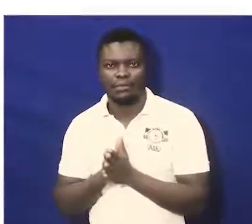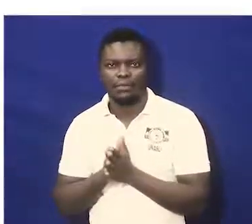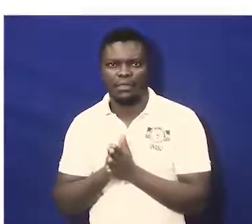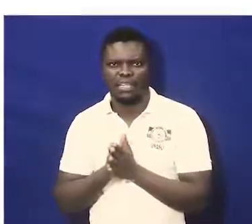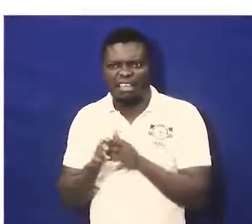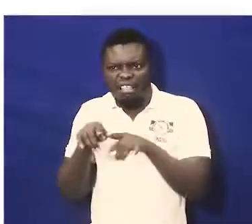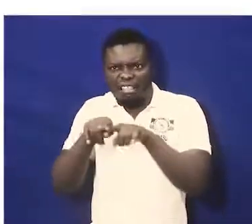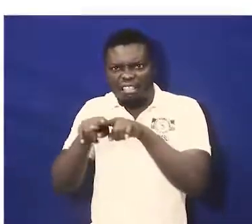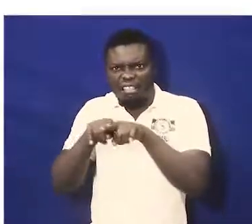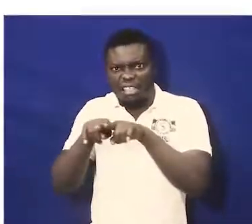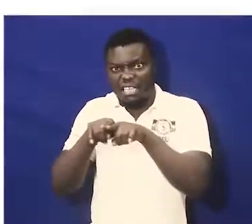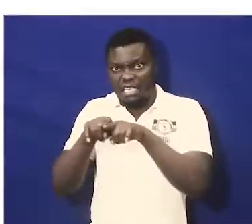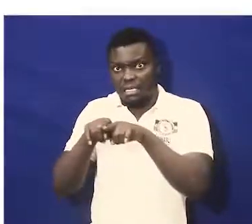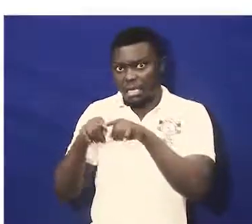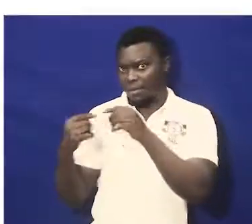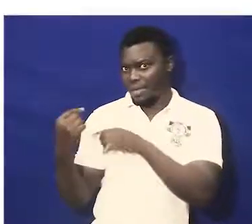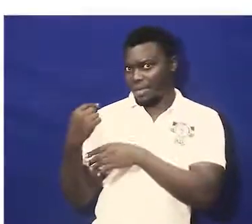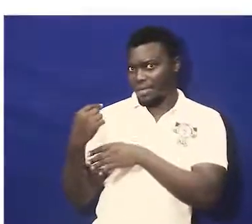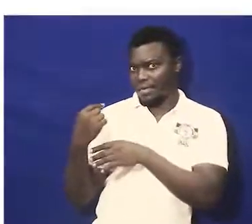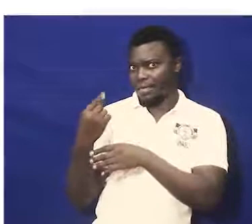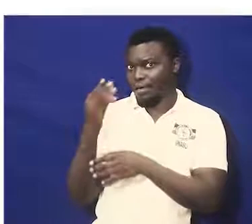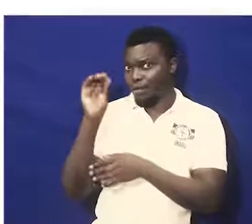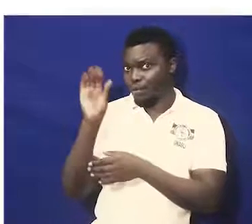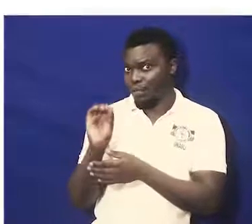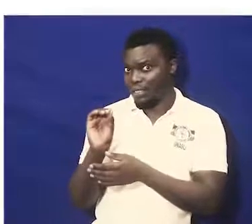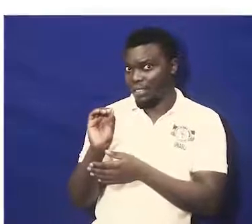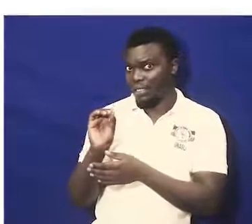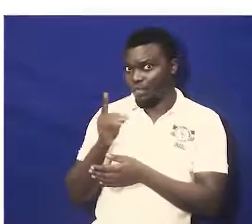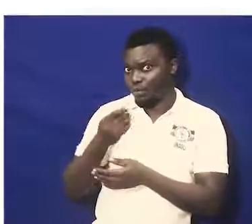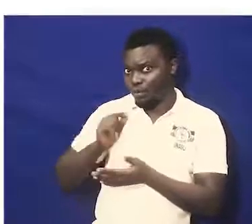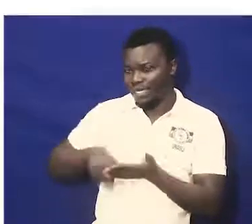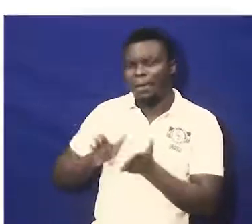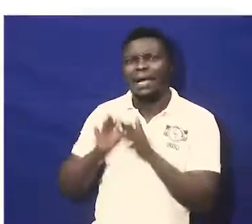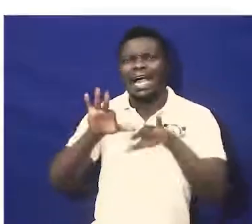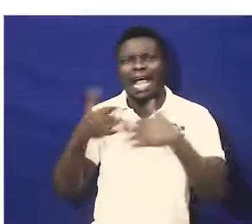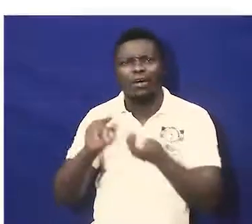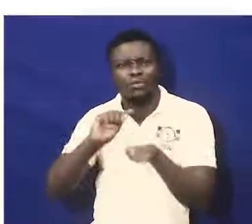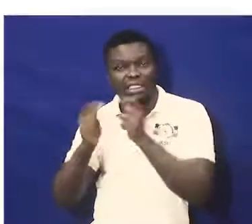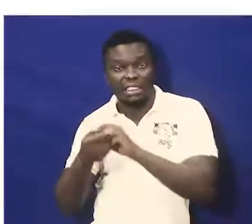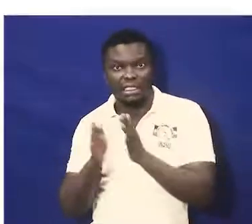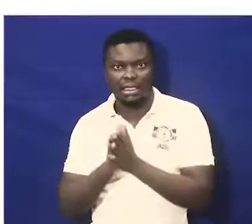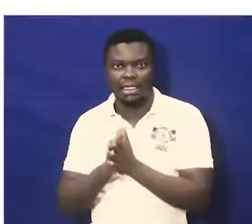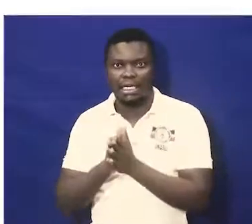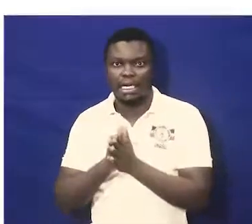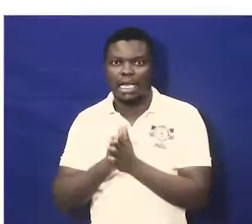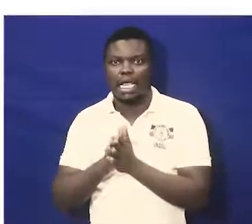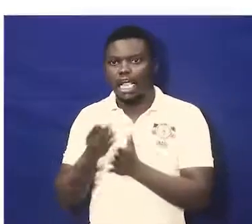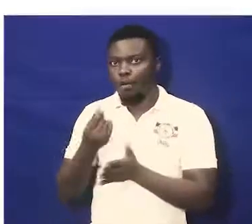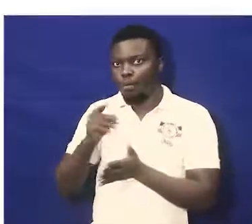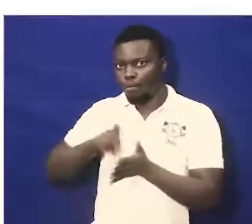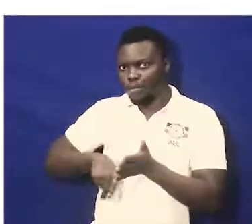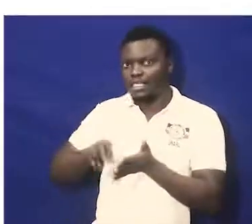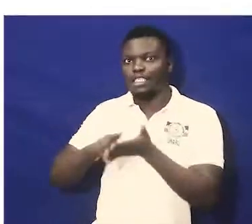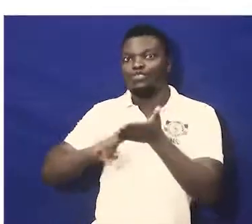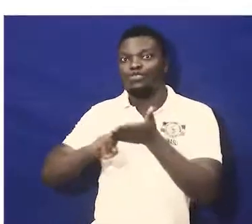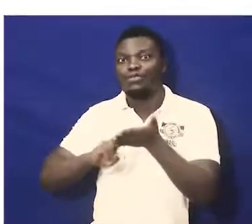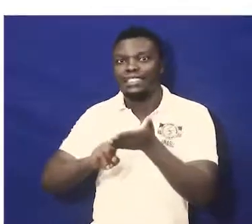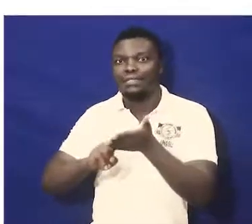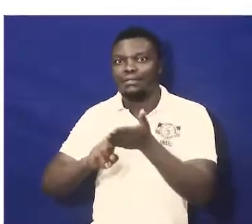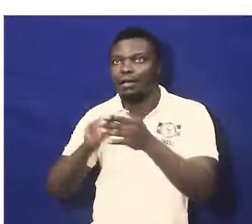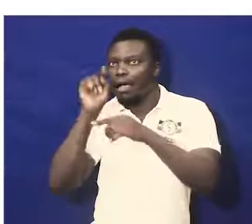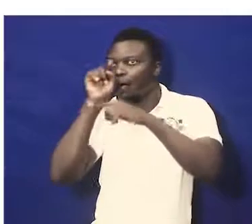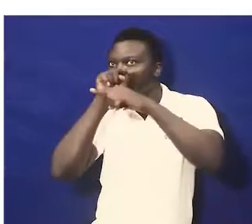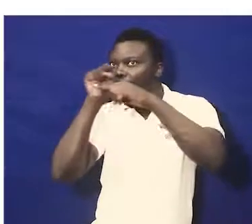related to the formula for calculating percentage profit. The difference is that instead of profit, you use